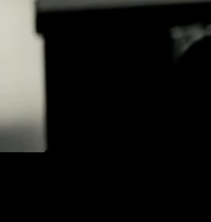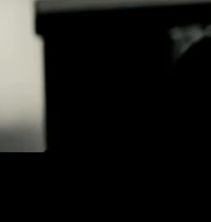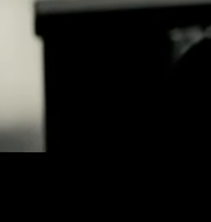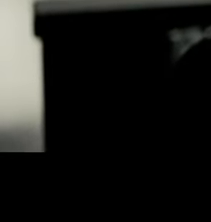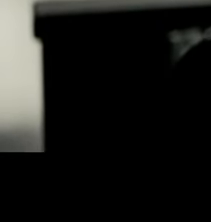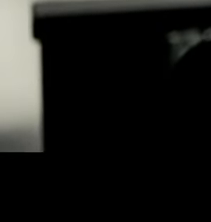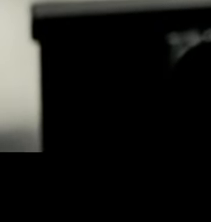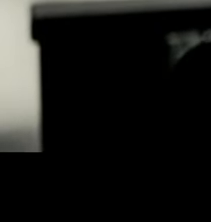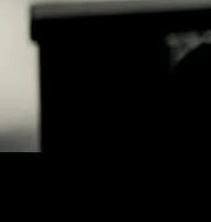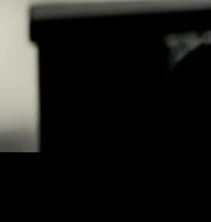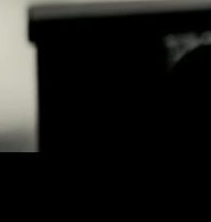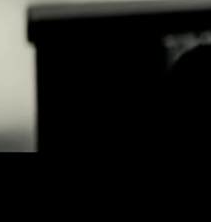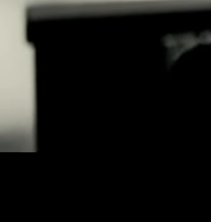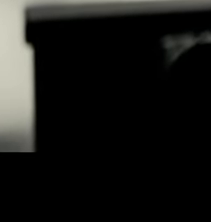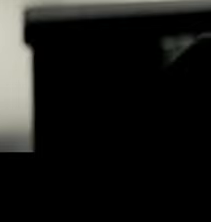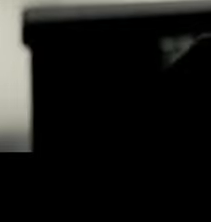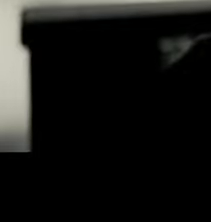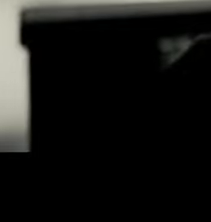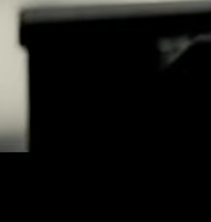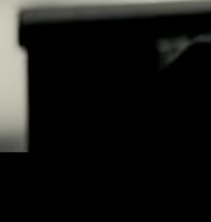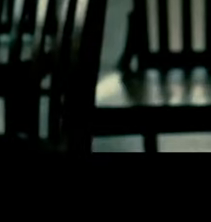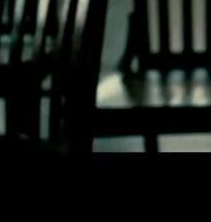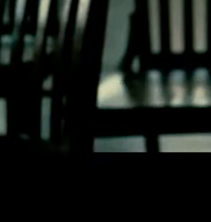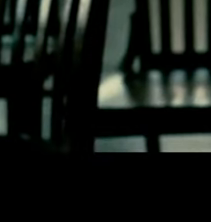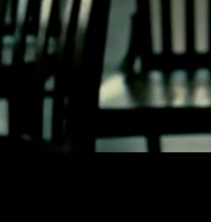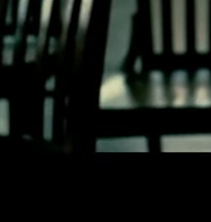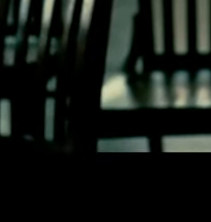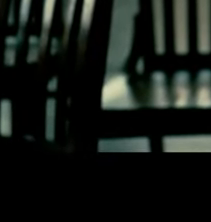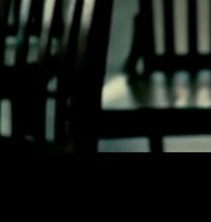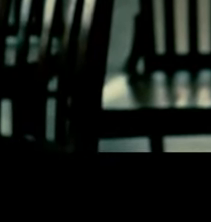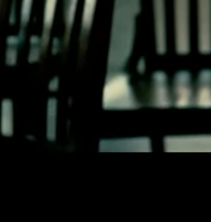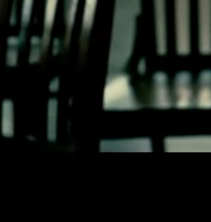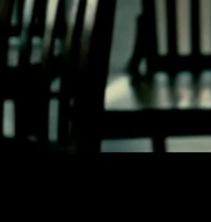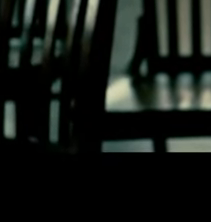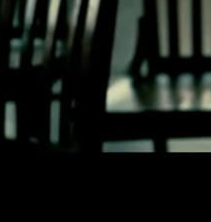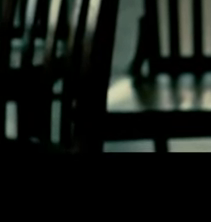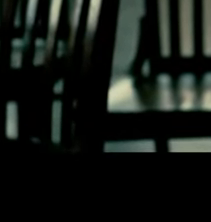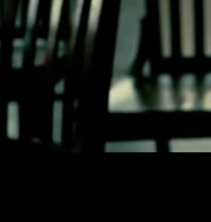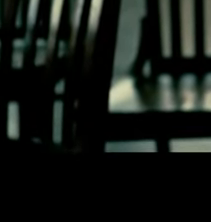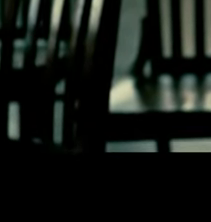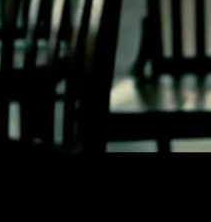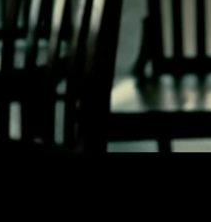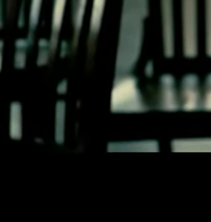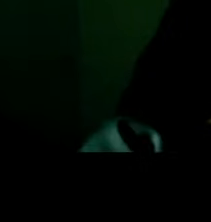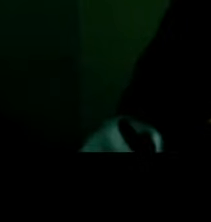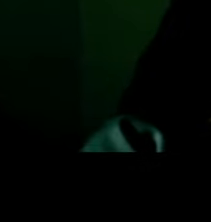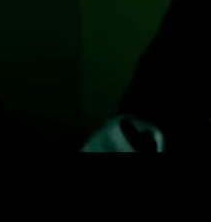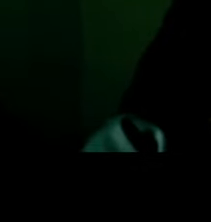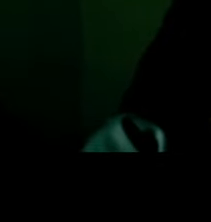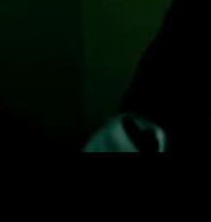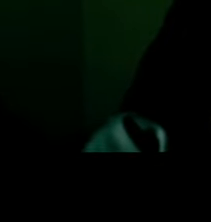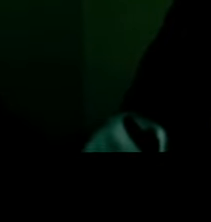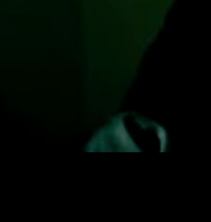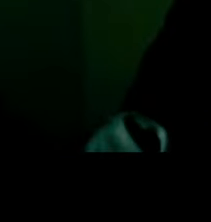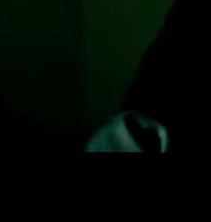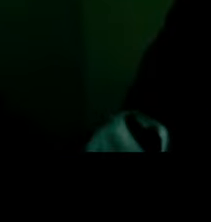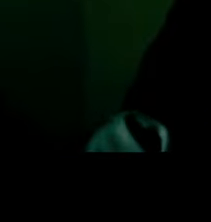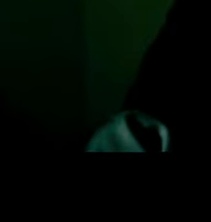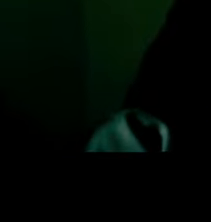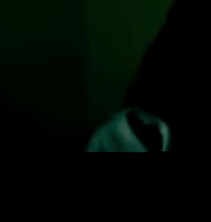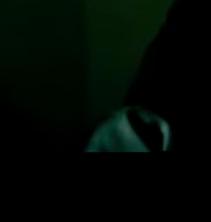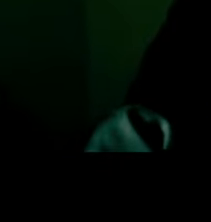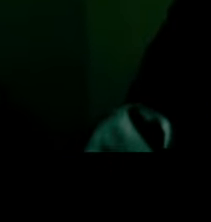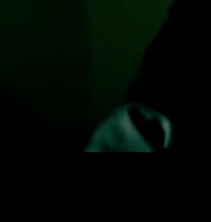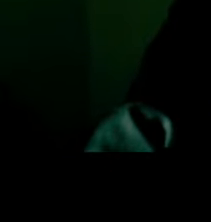is just how the game is played. They made me take over the Manhattan Engineer District. Wasn't confused before, but